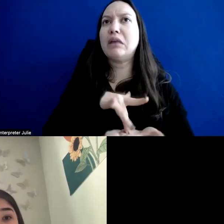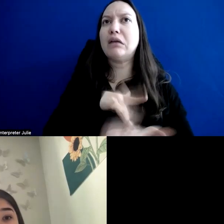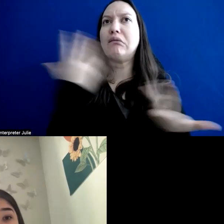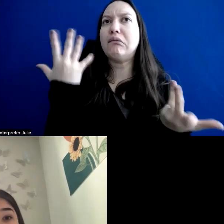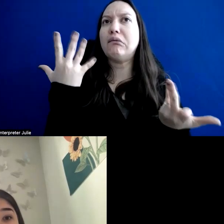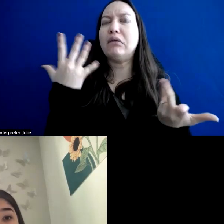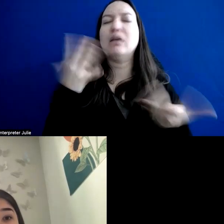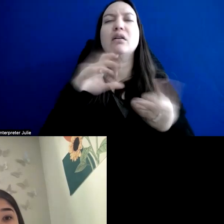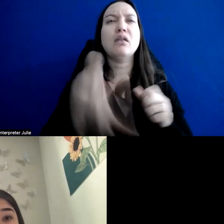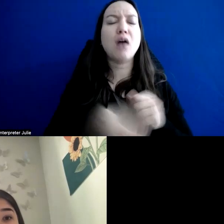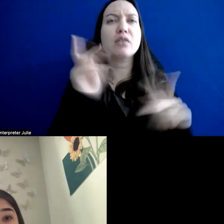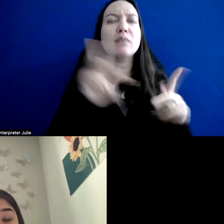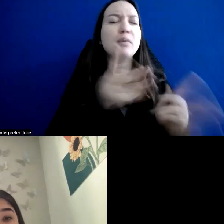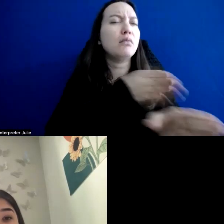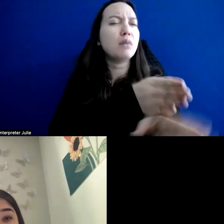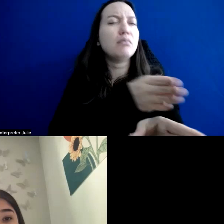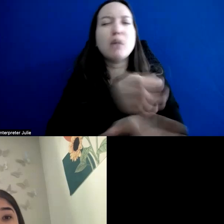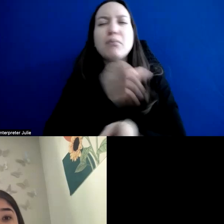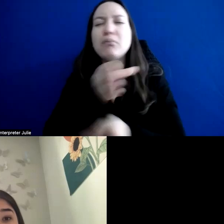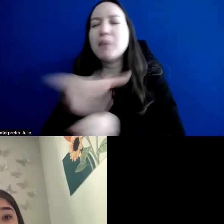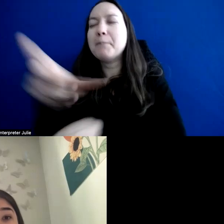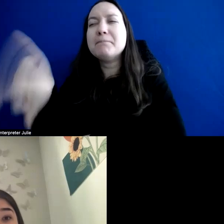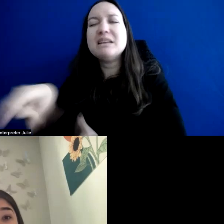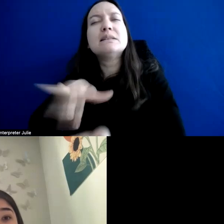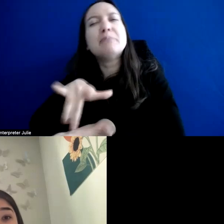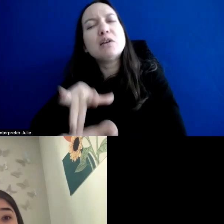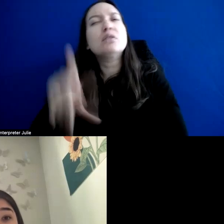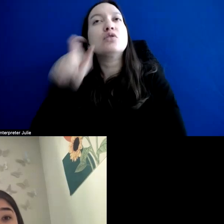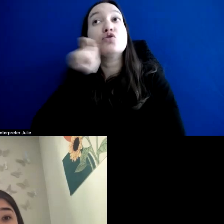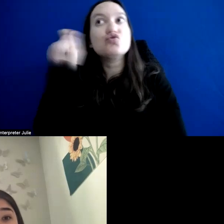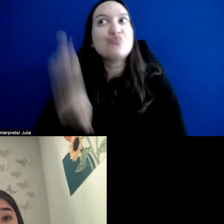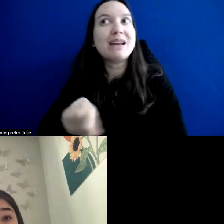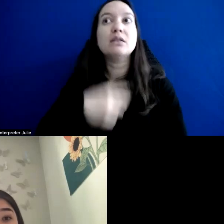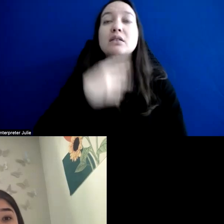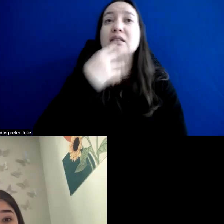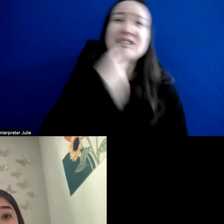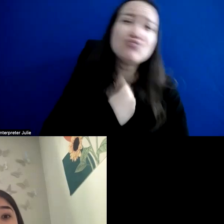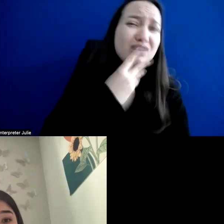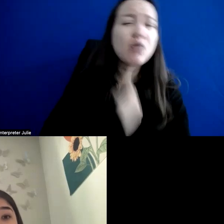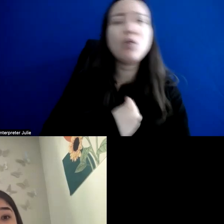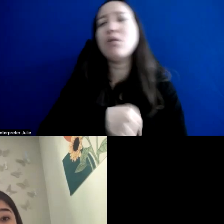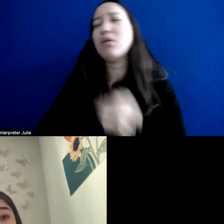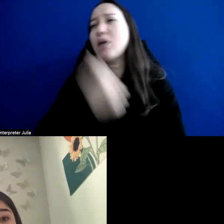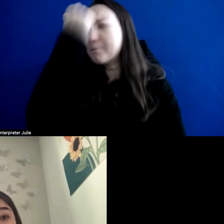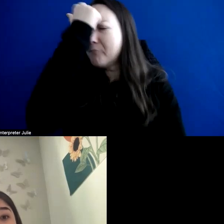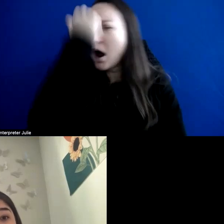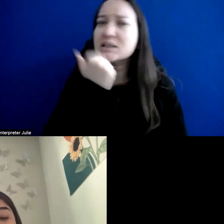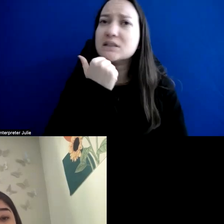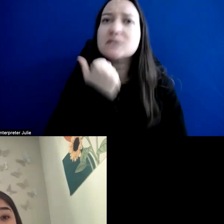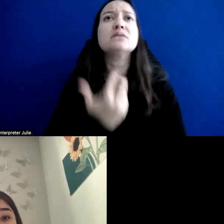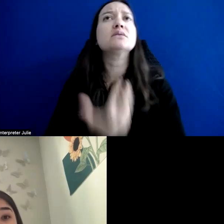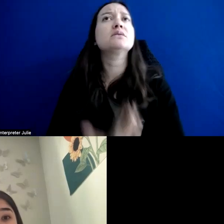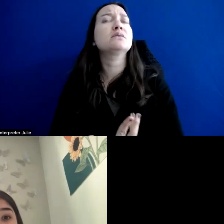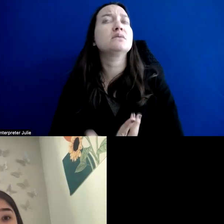various constituencies of people with medical needs in the Ukraine, as in Israel, as things happen,